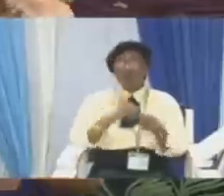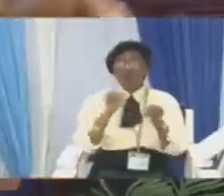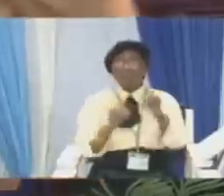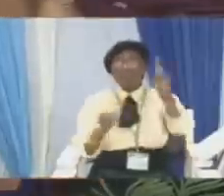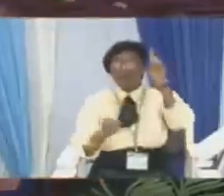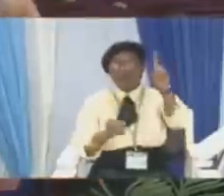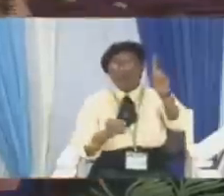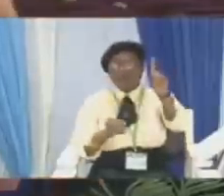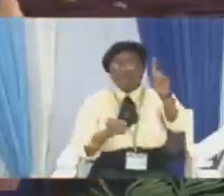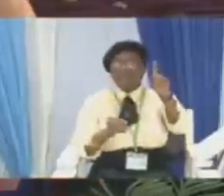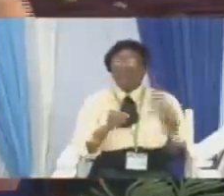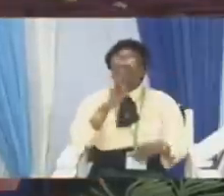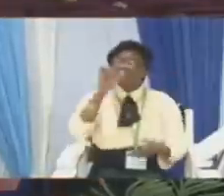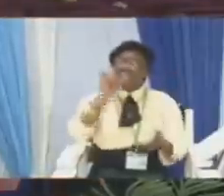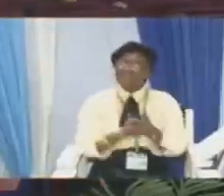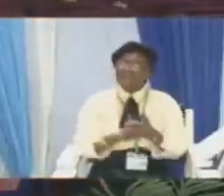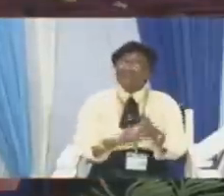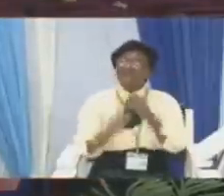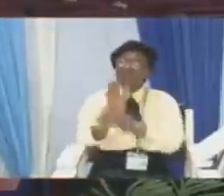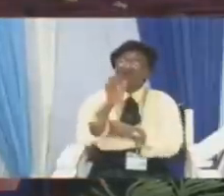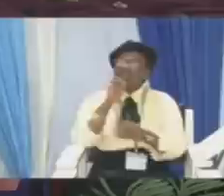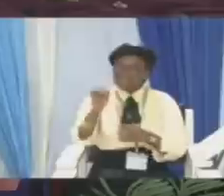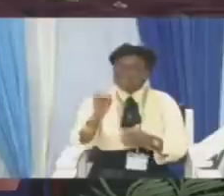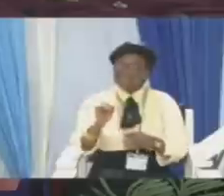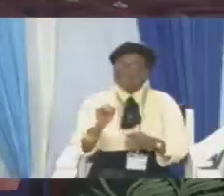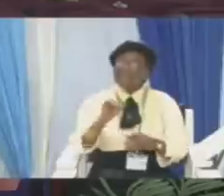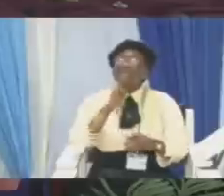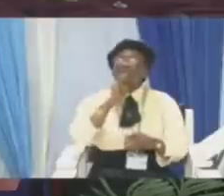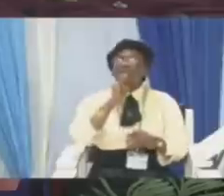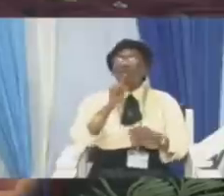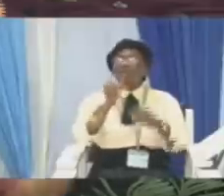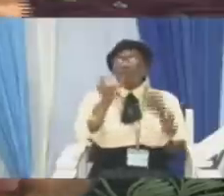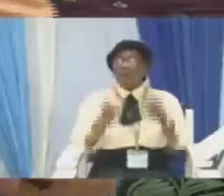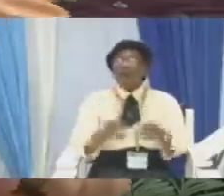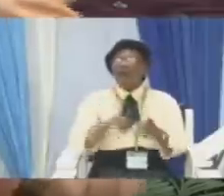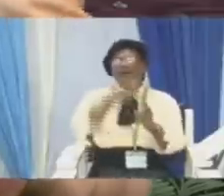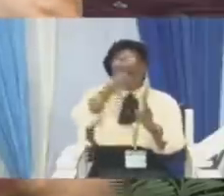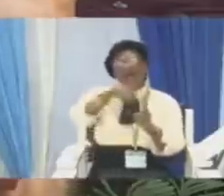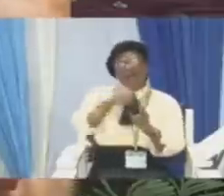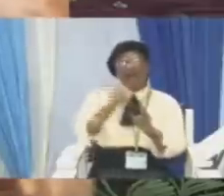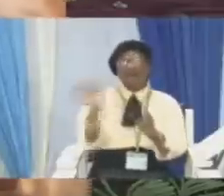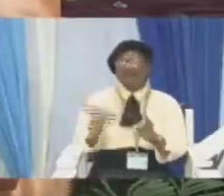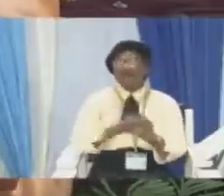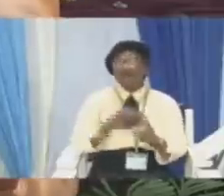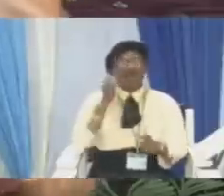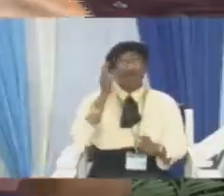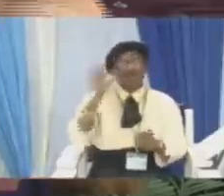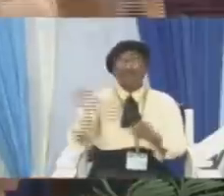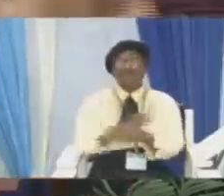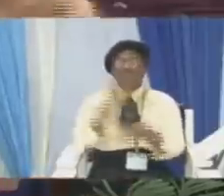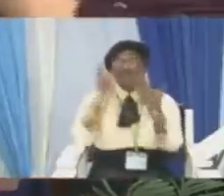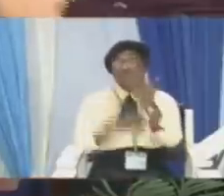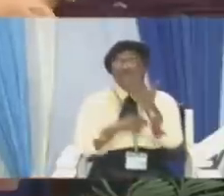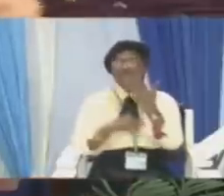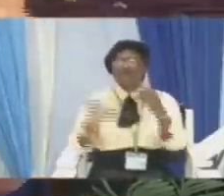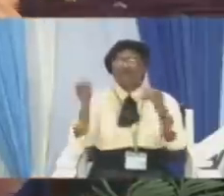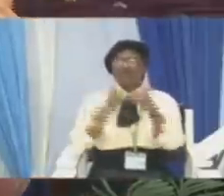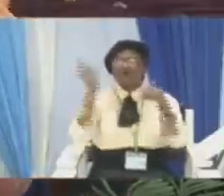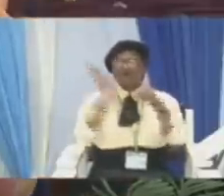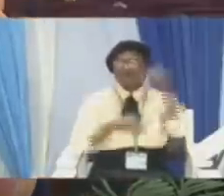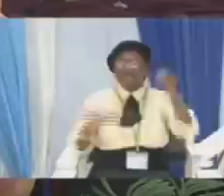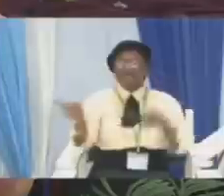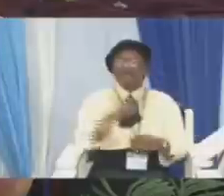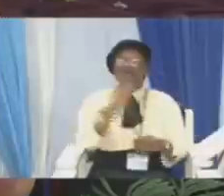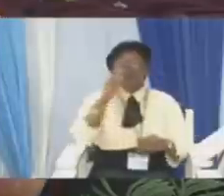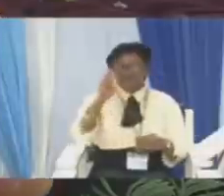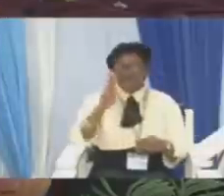is that God is more eager and passionate about our fruitfulness. More than you are